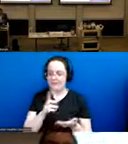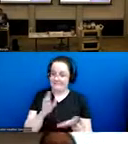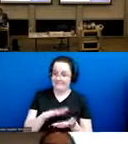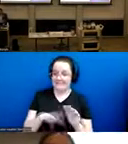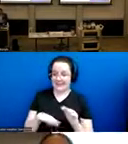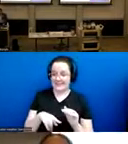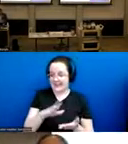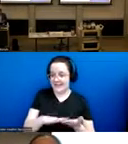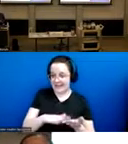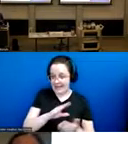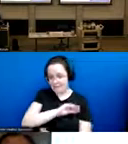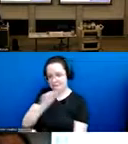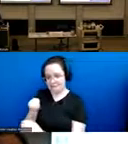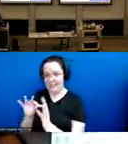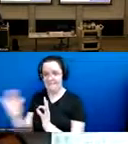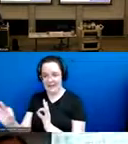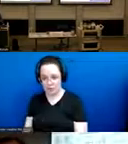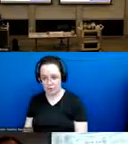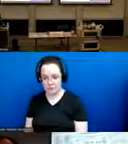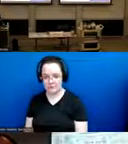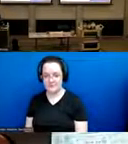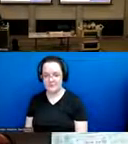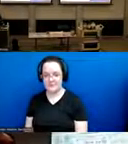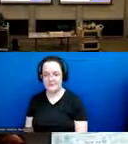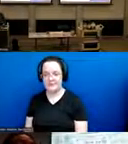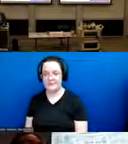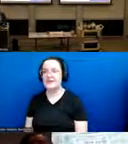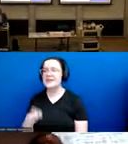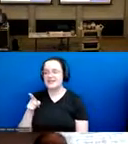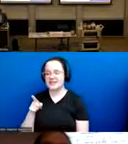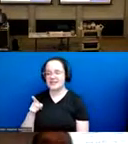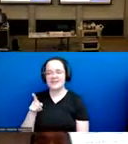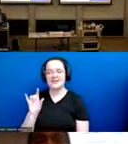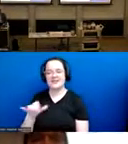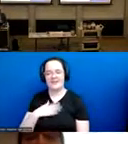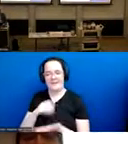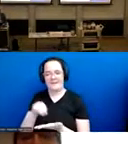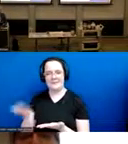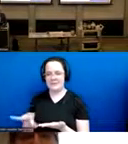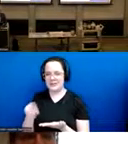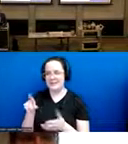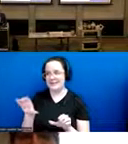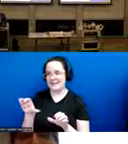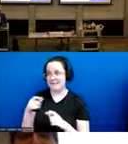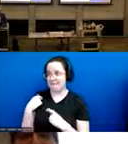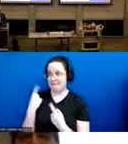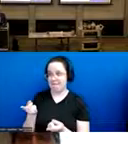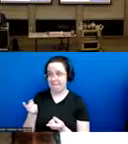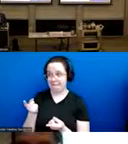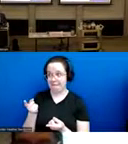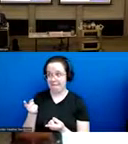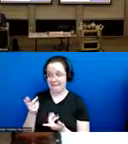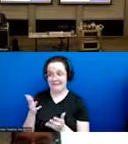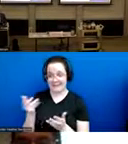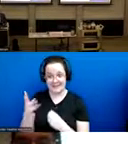not have that many losses. All right? So this is something that my student Sonali Guerra has been doing for already